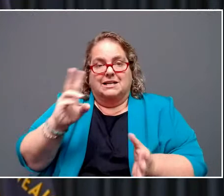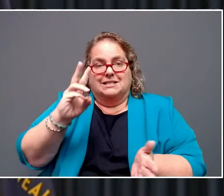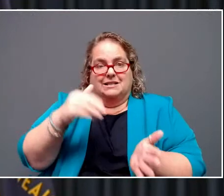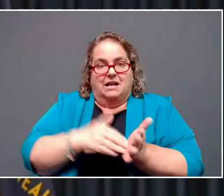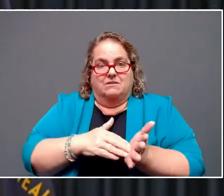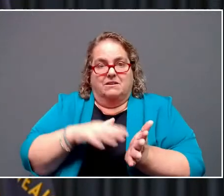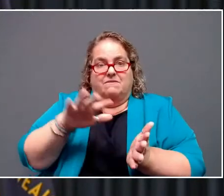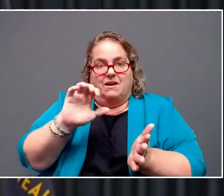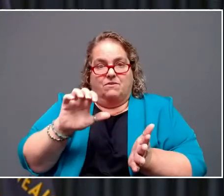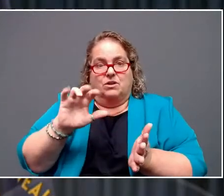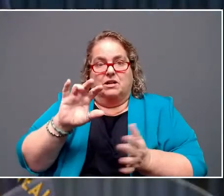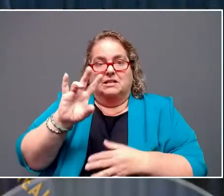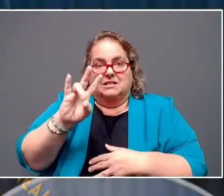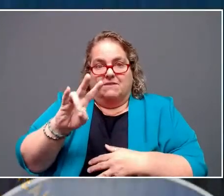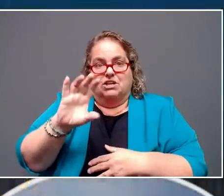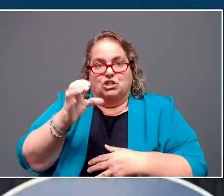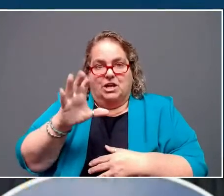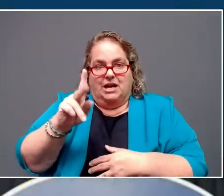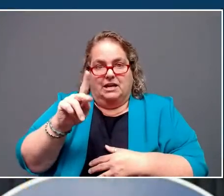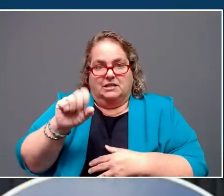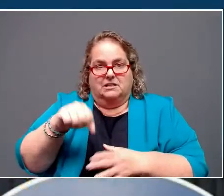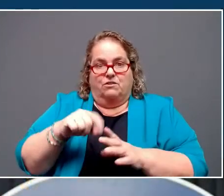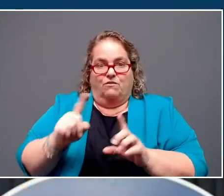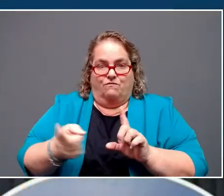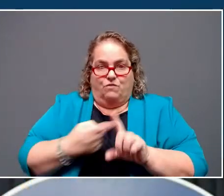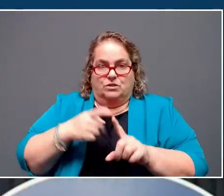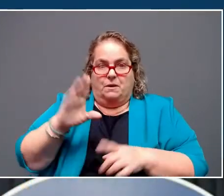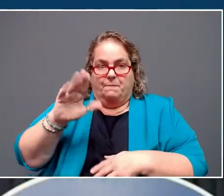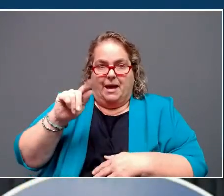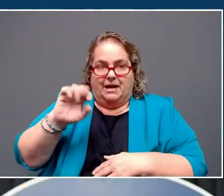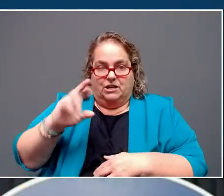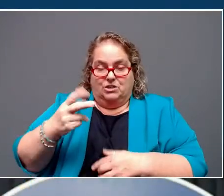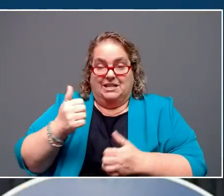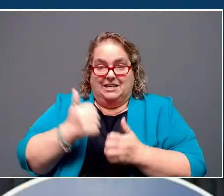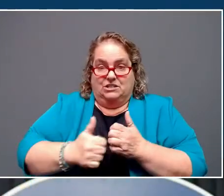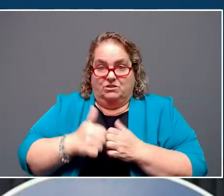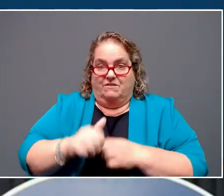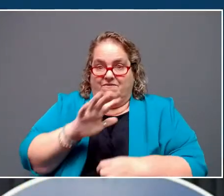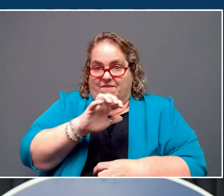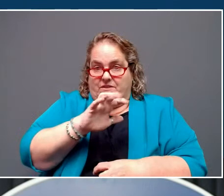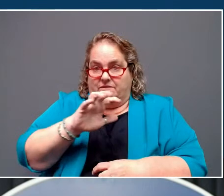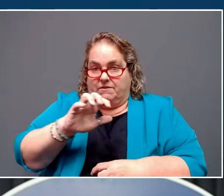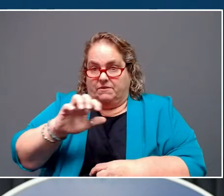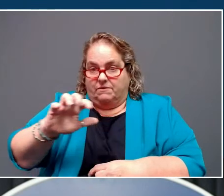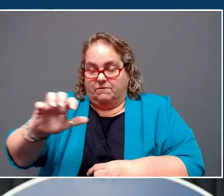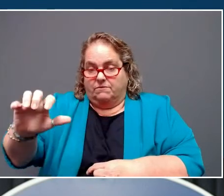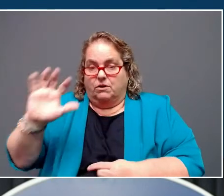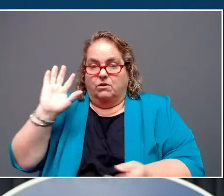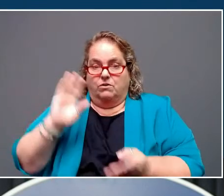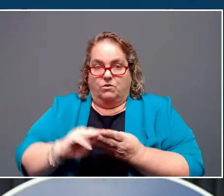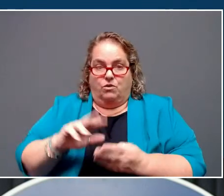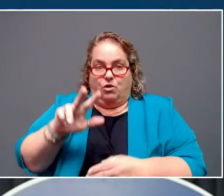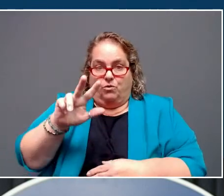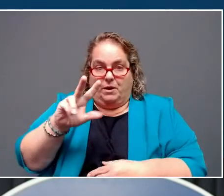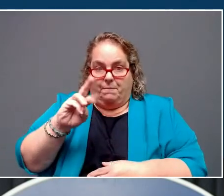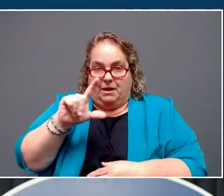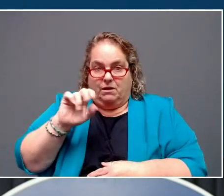6,507 checks in this first batch, each for $500. That'll total